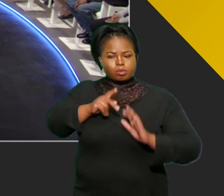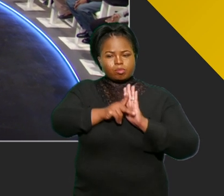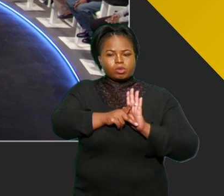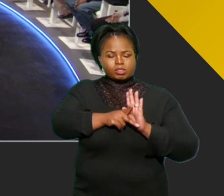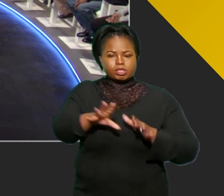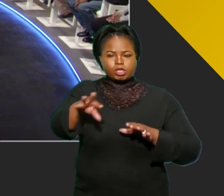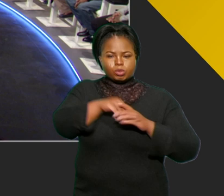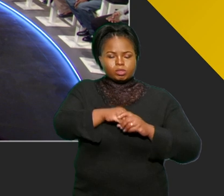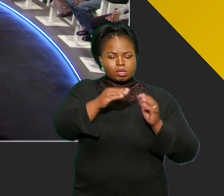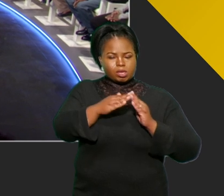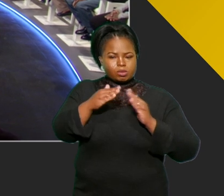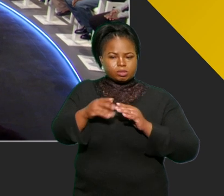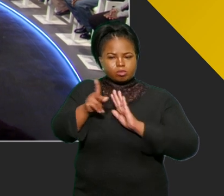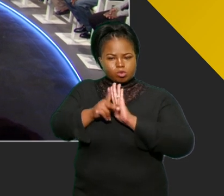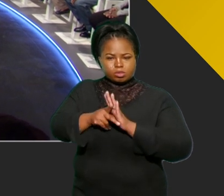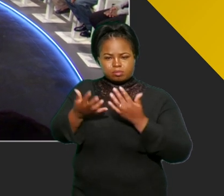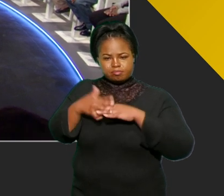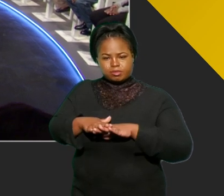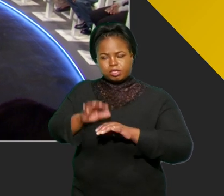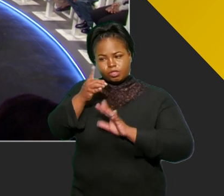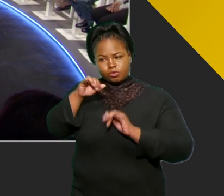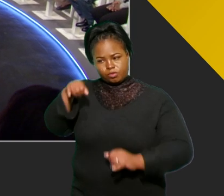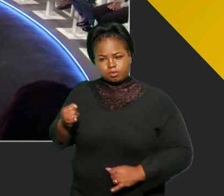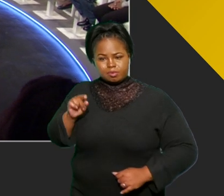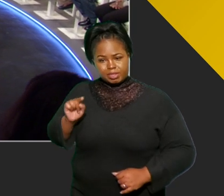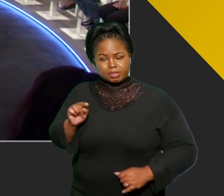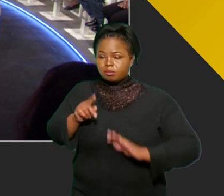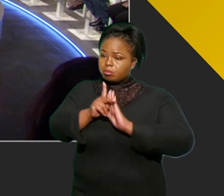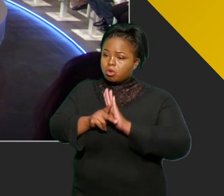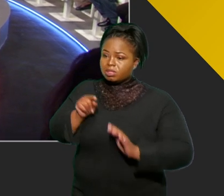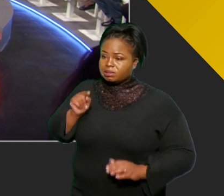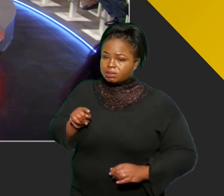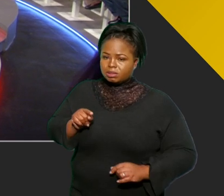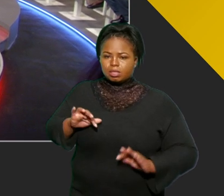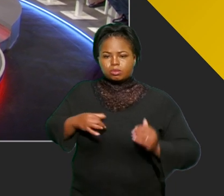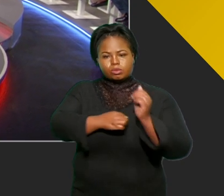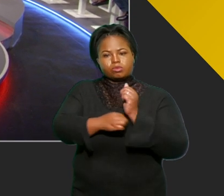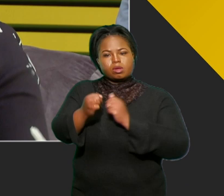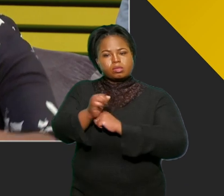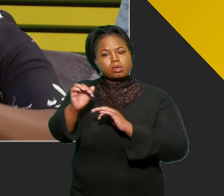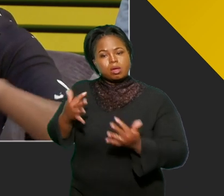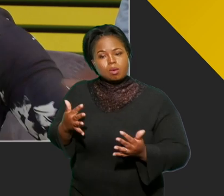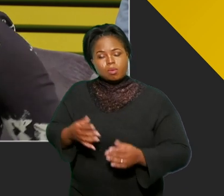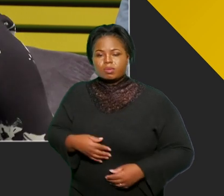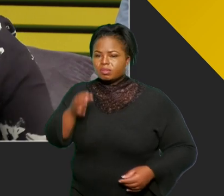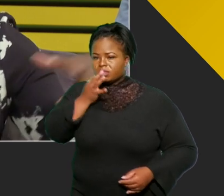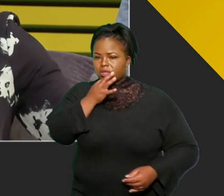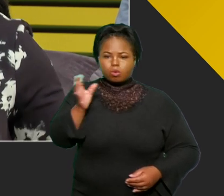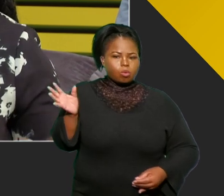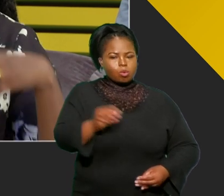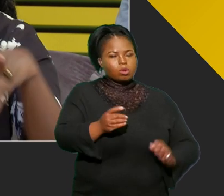the Inclusionary Housing Policy was implemented in the city of Joburg. Yes. Yeah. That policy, the way it was structured, it basically said, all